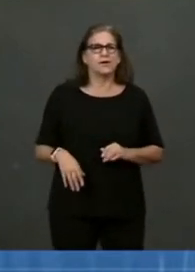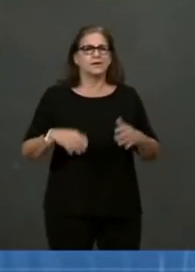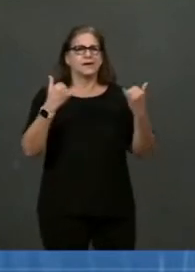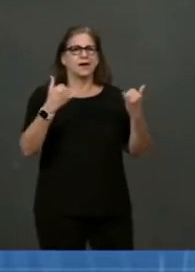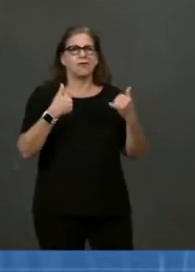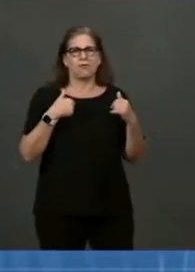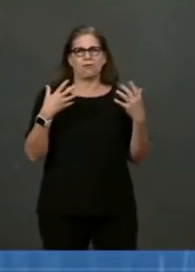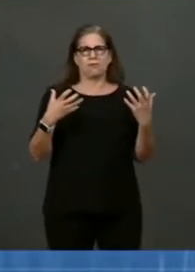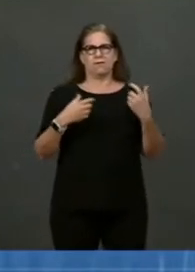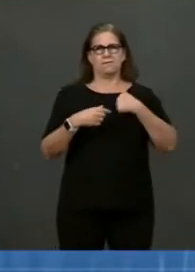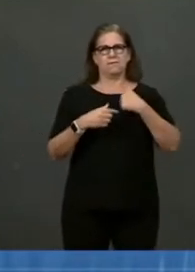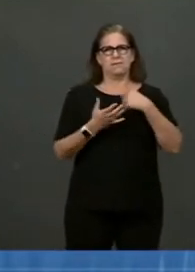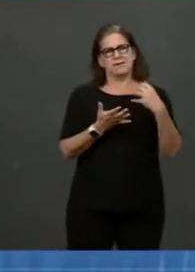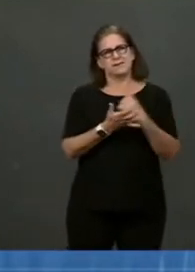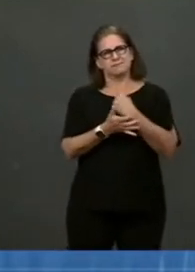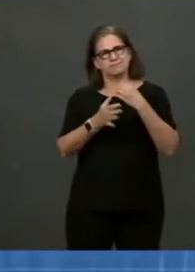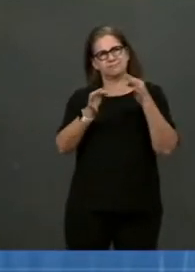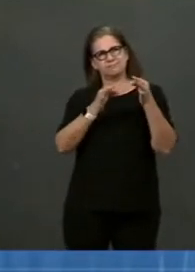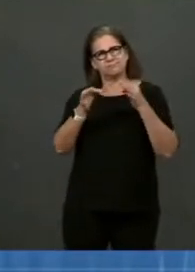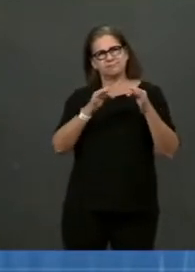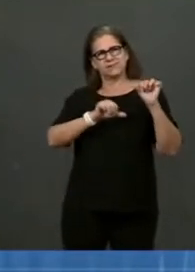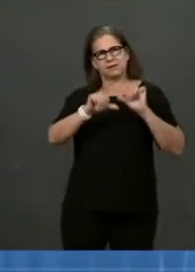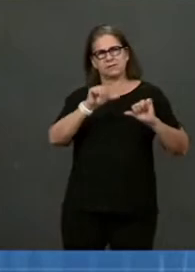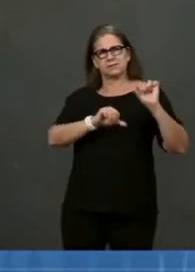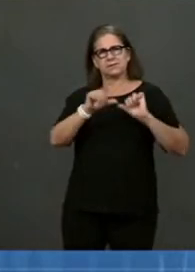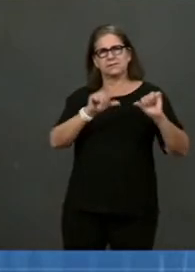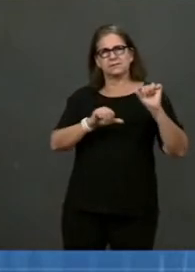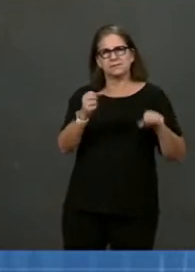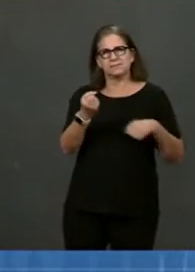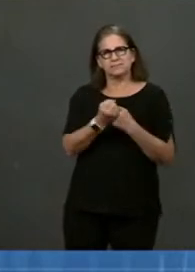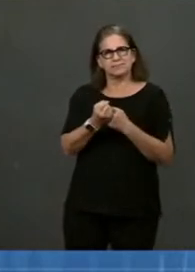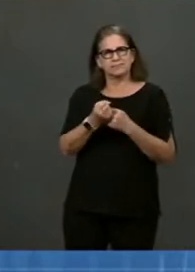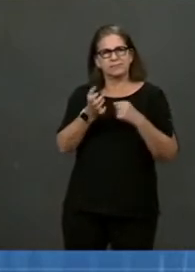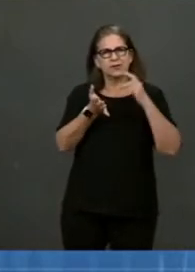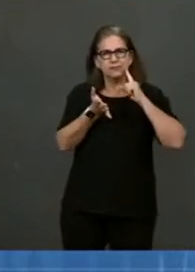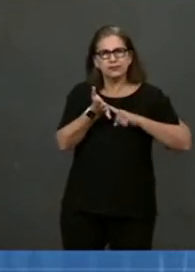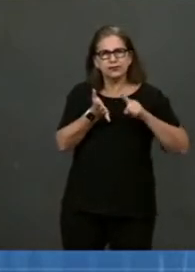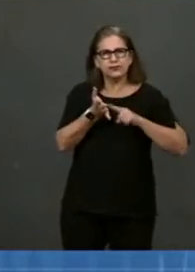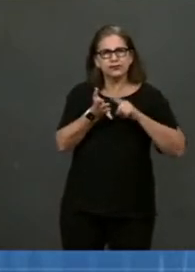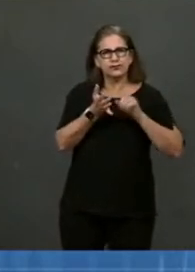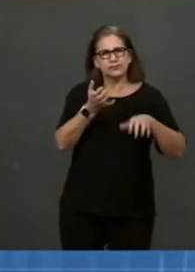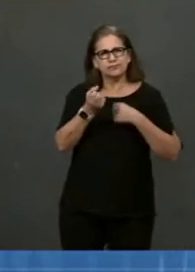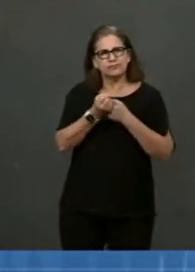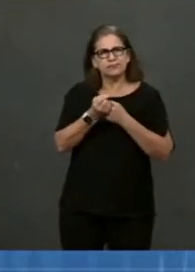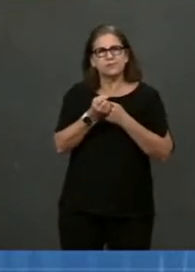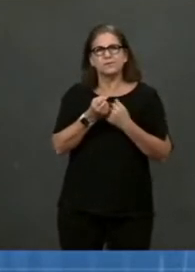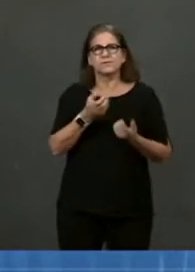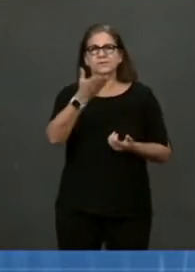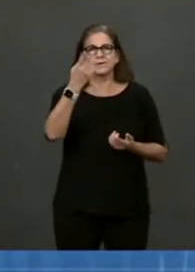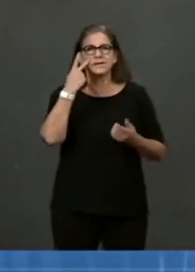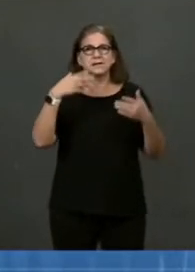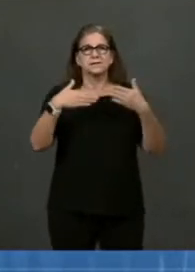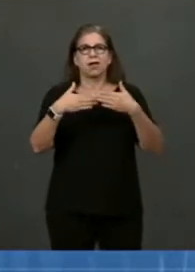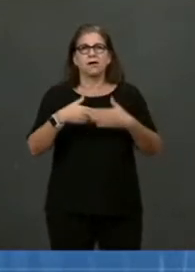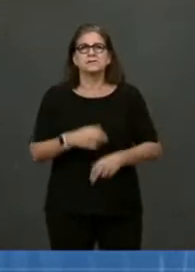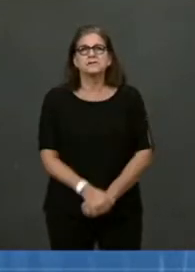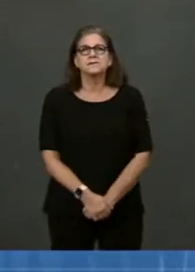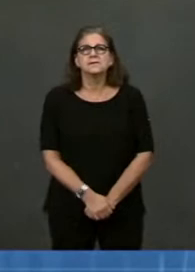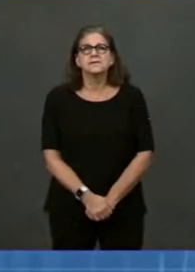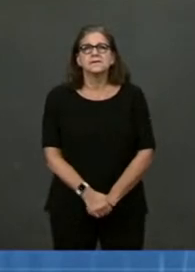science behind what you've just heard from Dr. Walensky. If I could have the first slide. We'll talk about the mix and